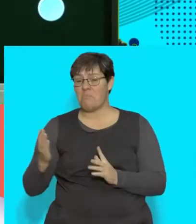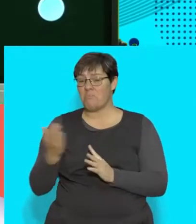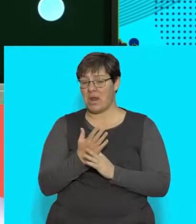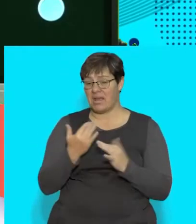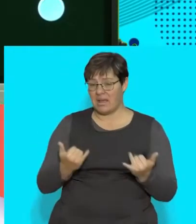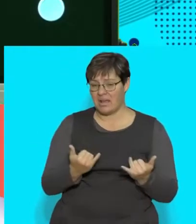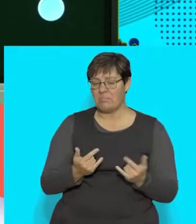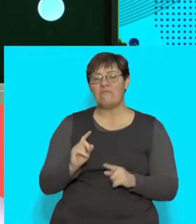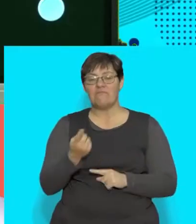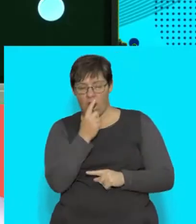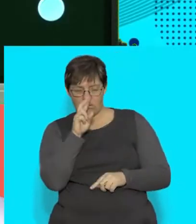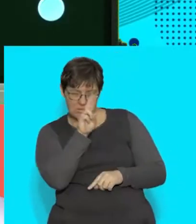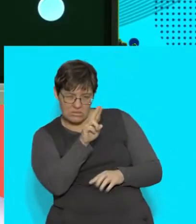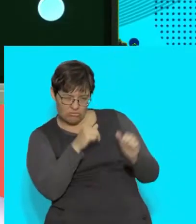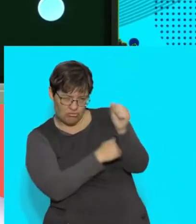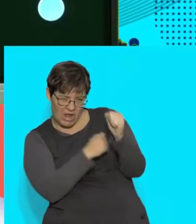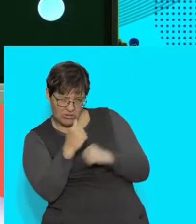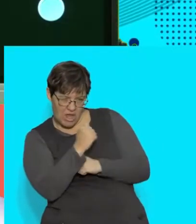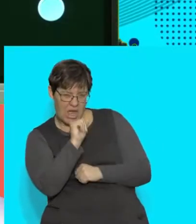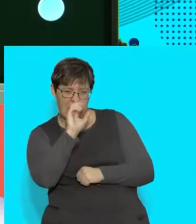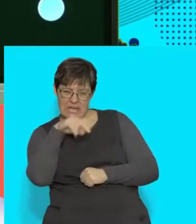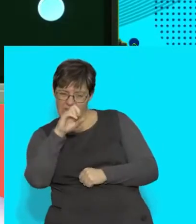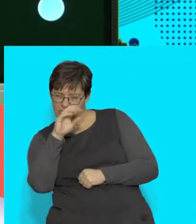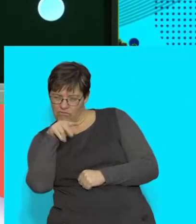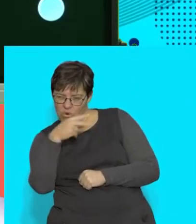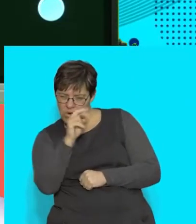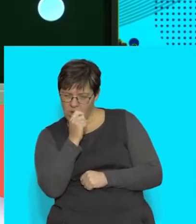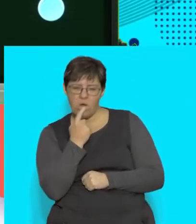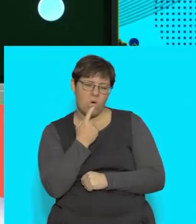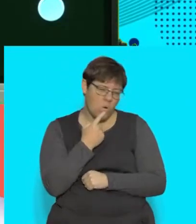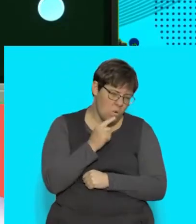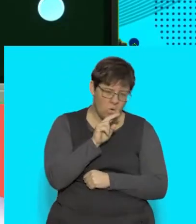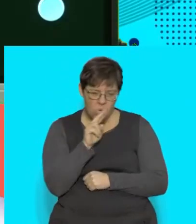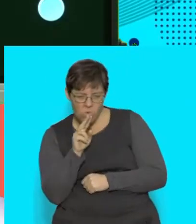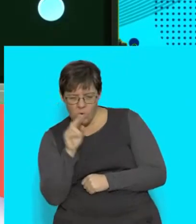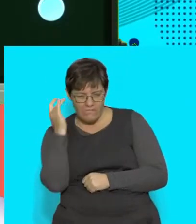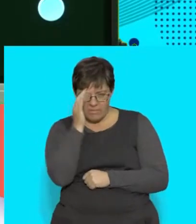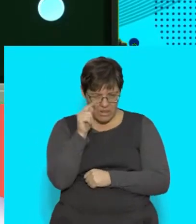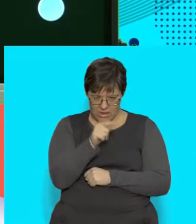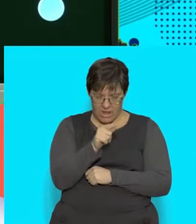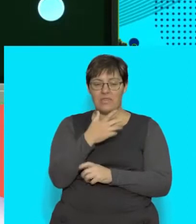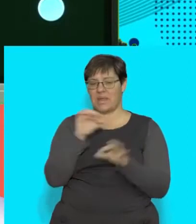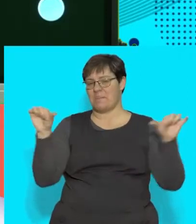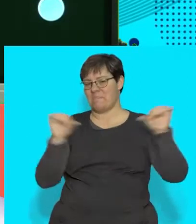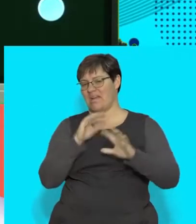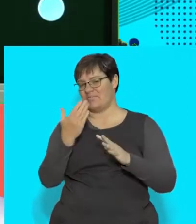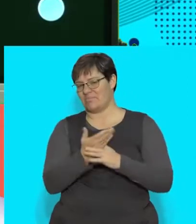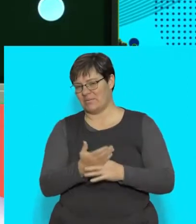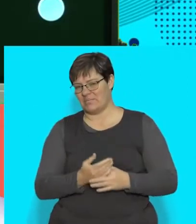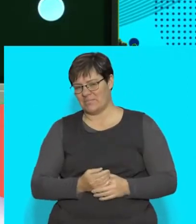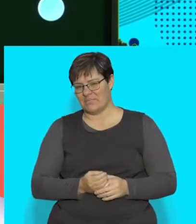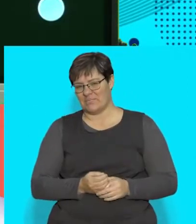the structure of the nephron, just familiarize yourself with it, and then we'll be right back.